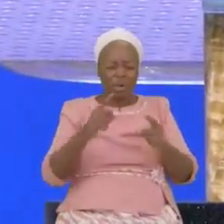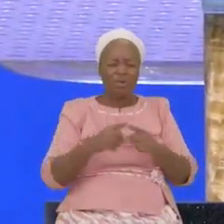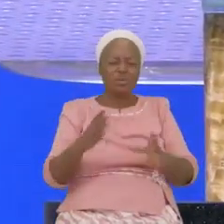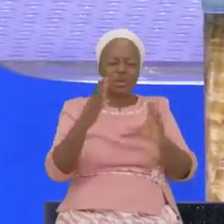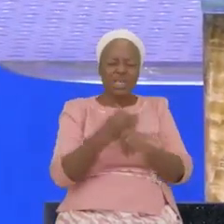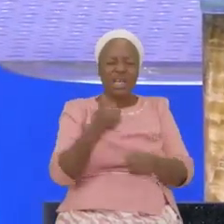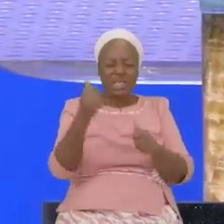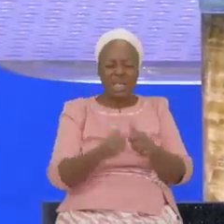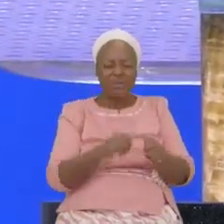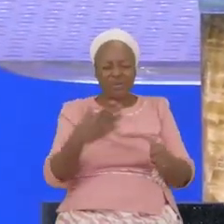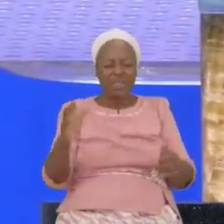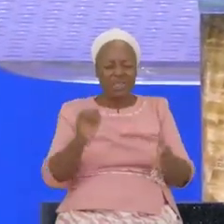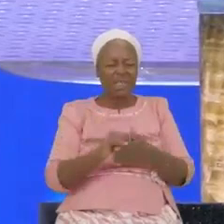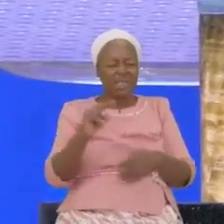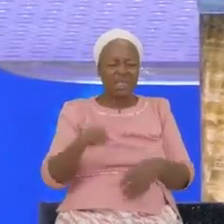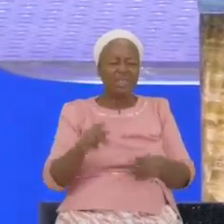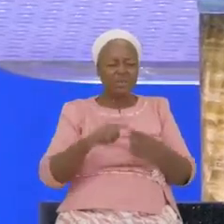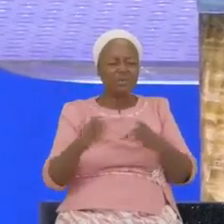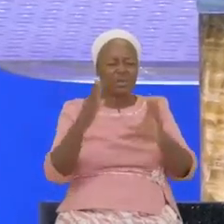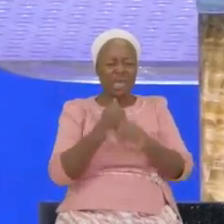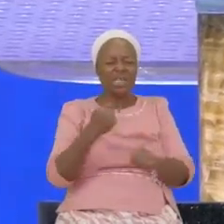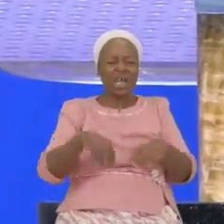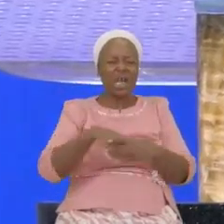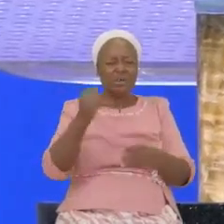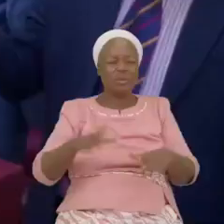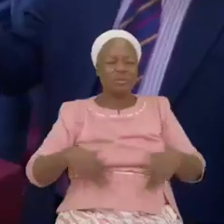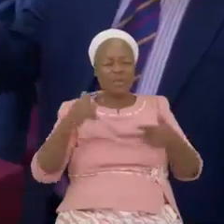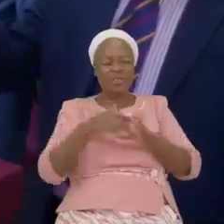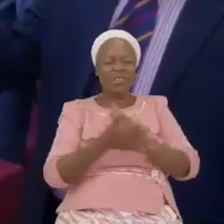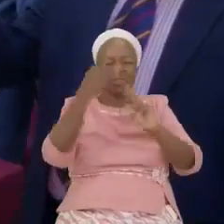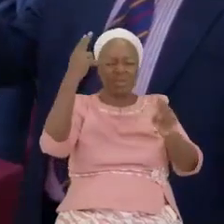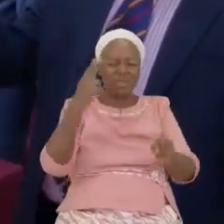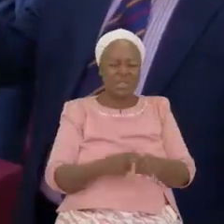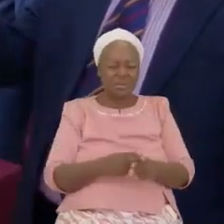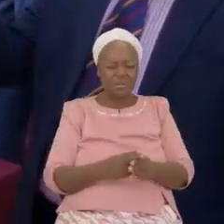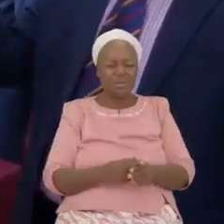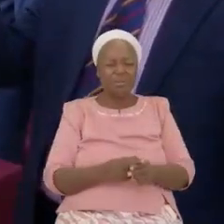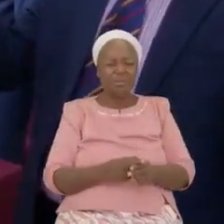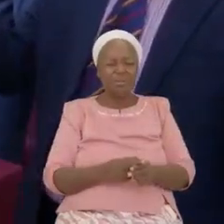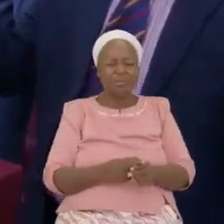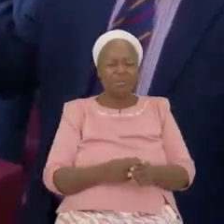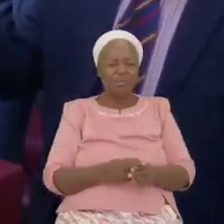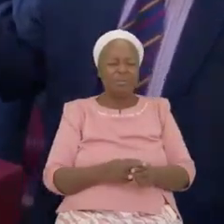get everything they ought to get out of life in Jesus' name.